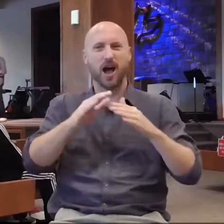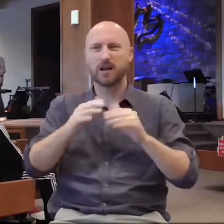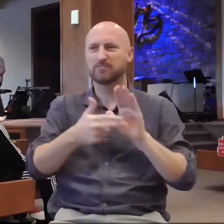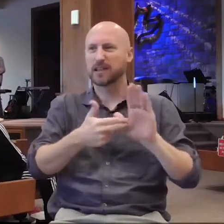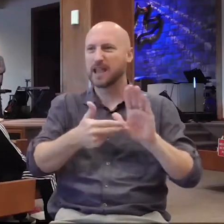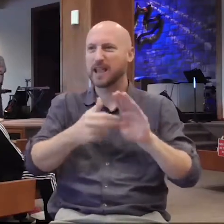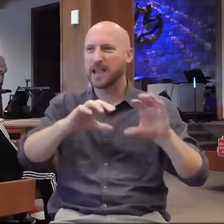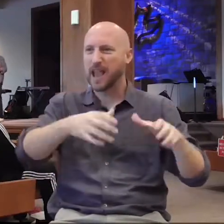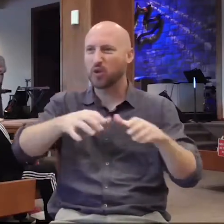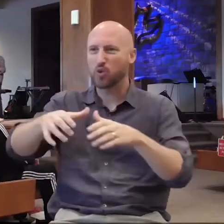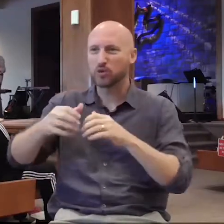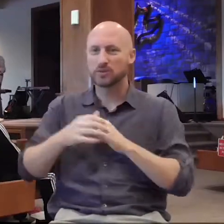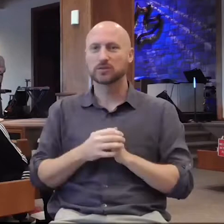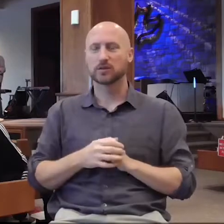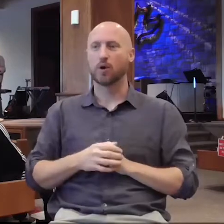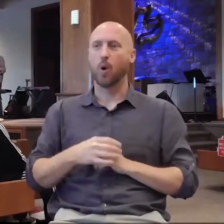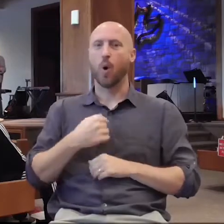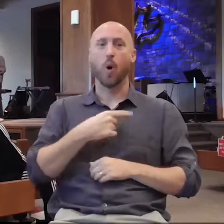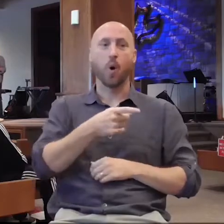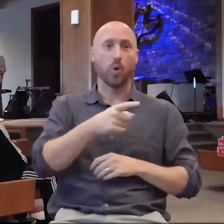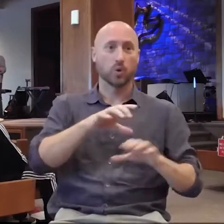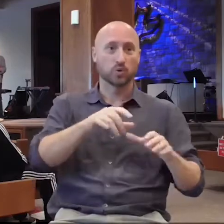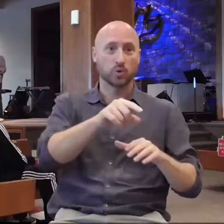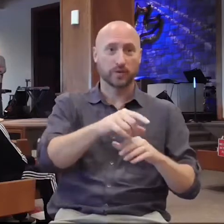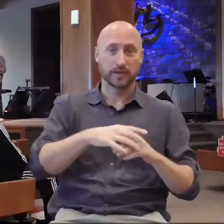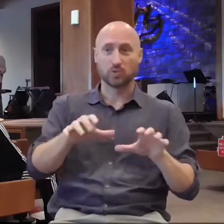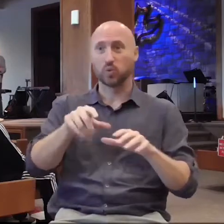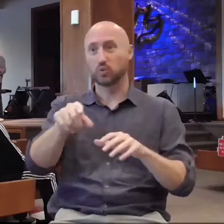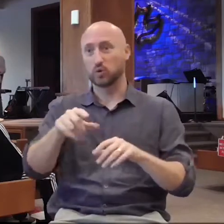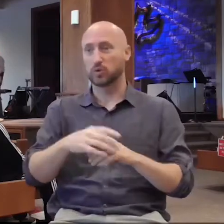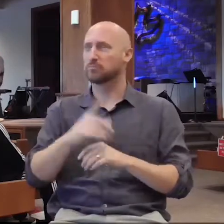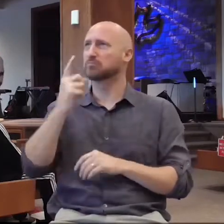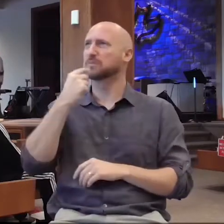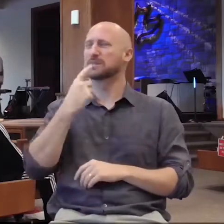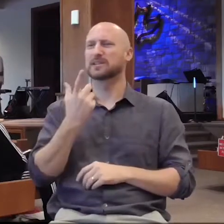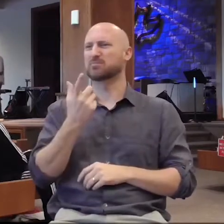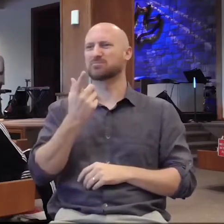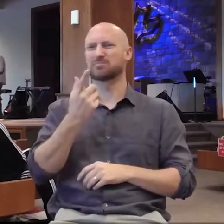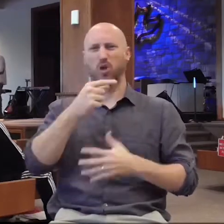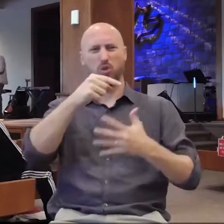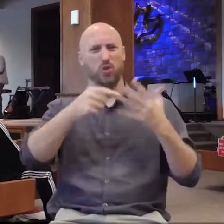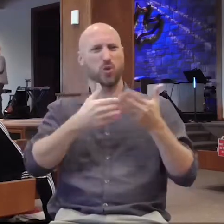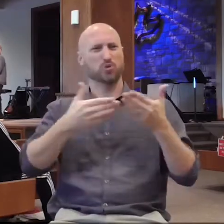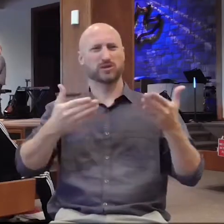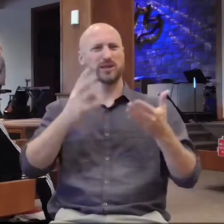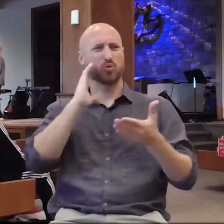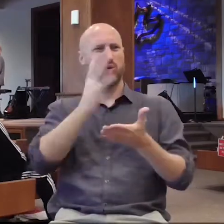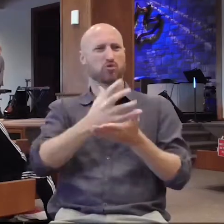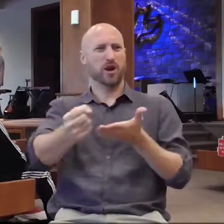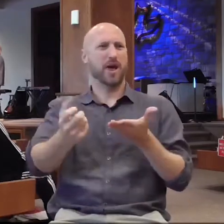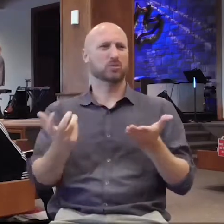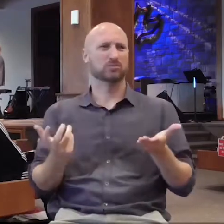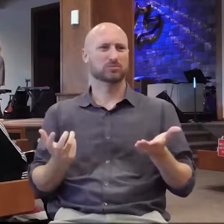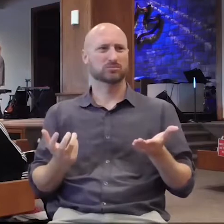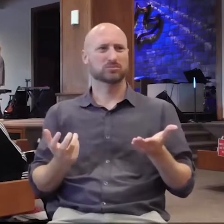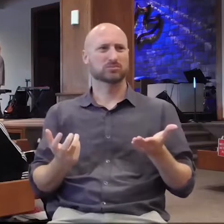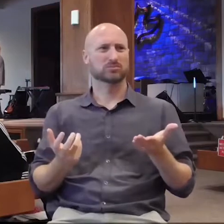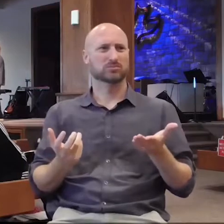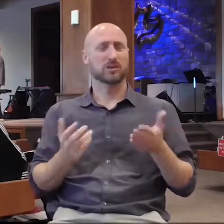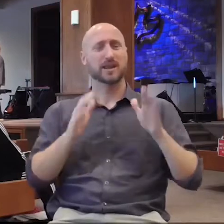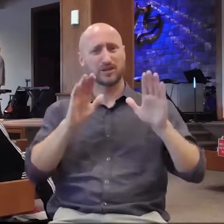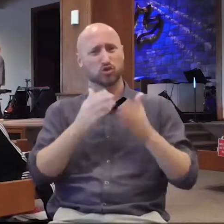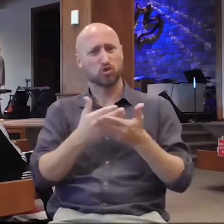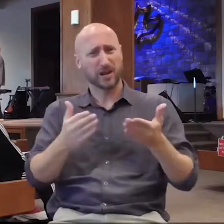I'm doing this okay. And he's saying, well, that's going to run out of gas. Oh, you got all this great stuff going on.